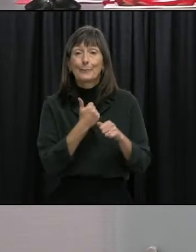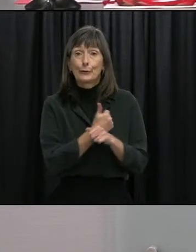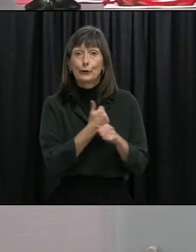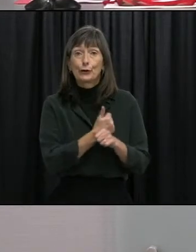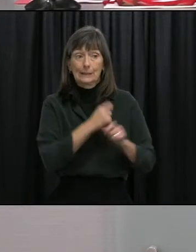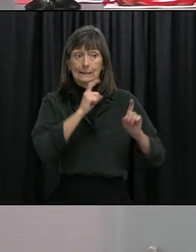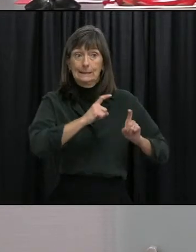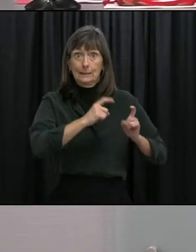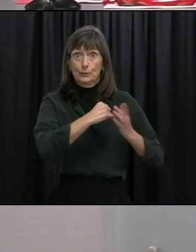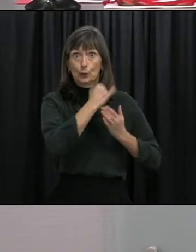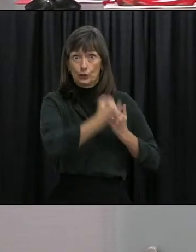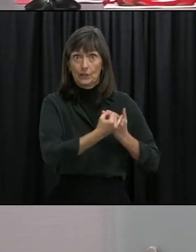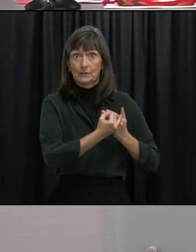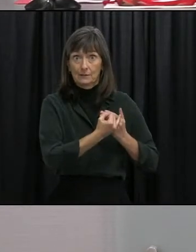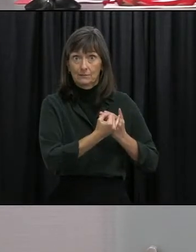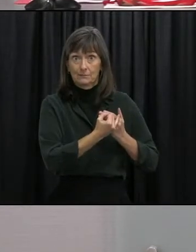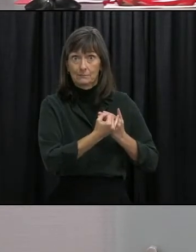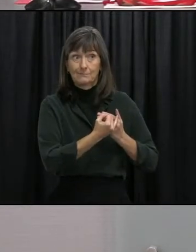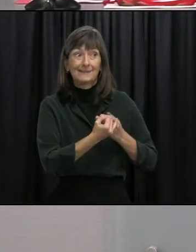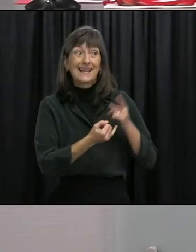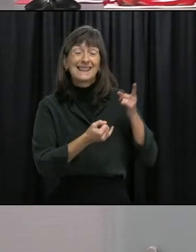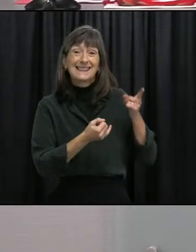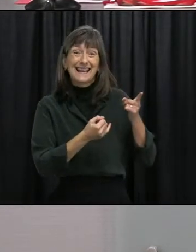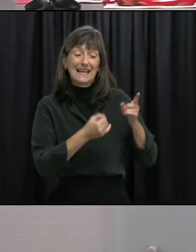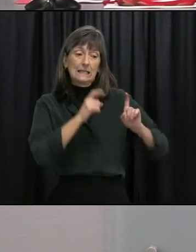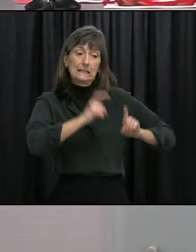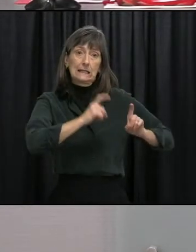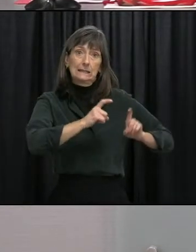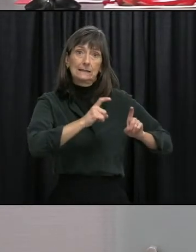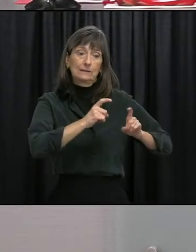project where they're testing rotational workers at the border, and is it that